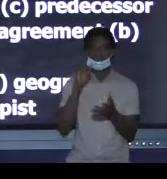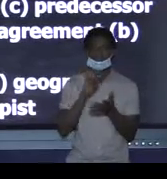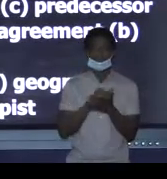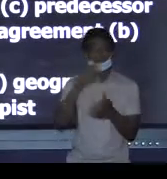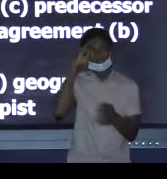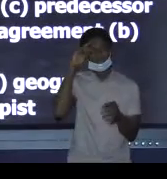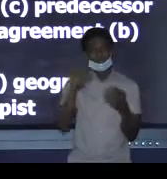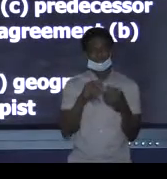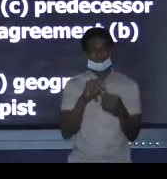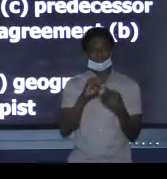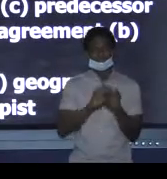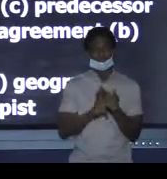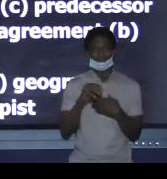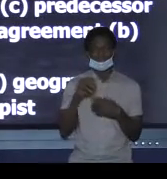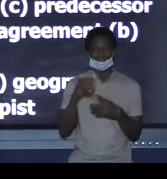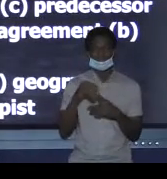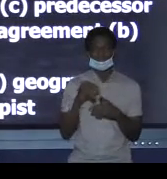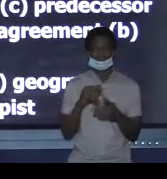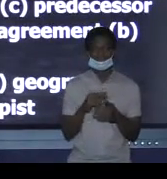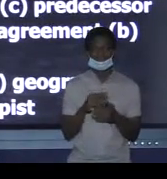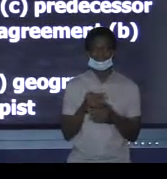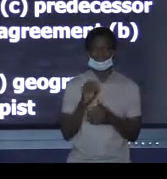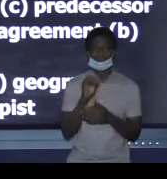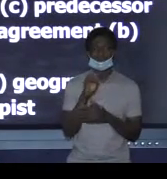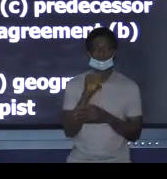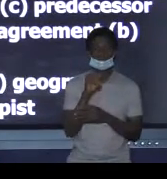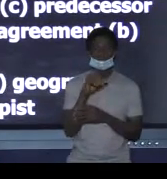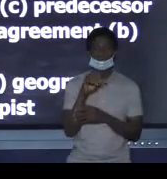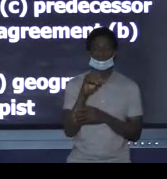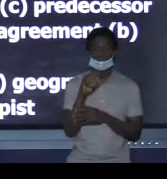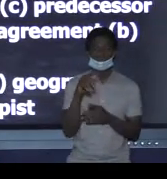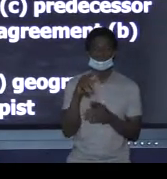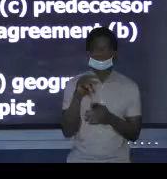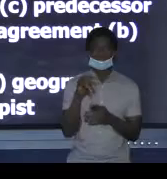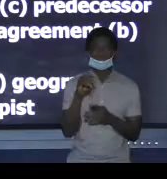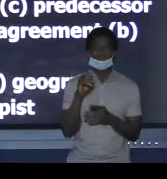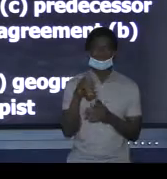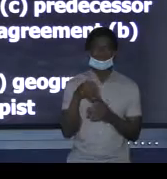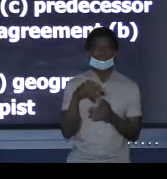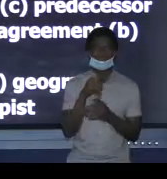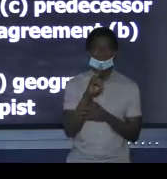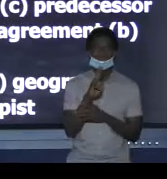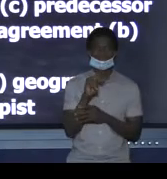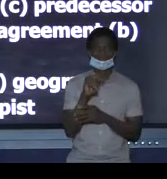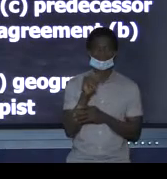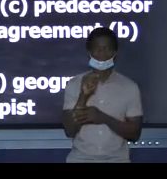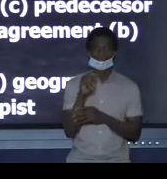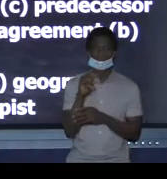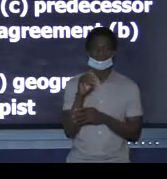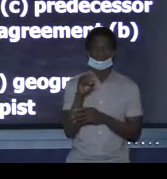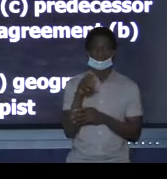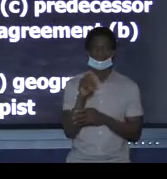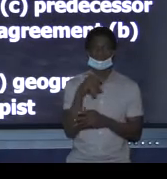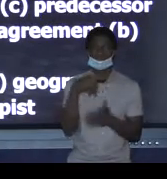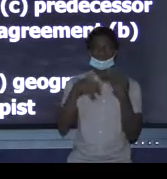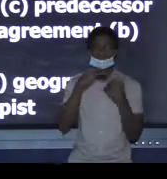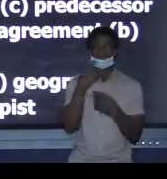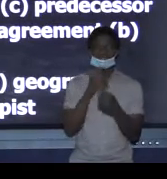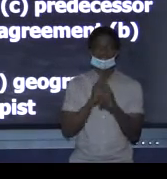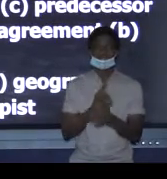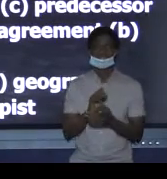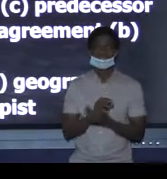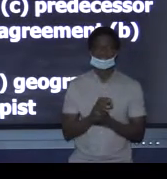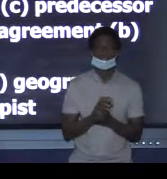Is it agreement, A, B, obsolete, or C, unanimous? What is the